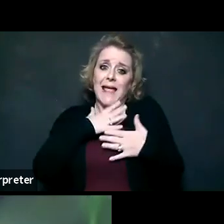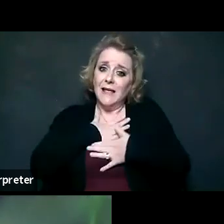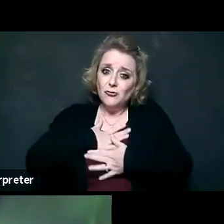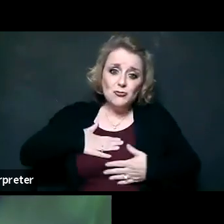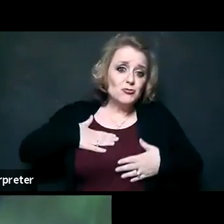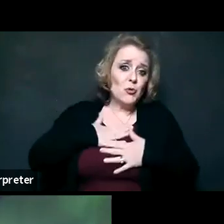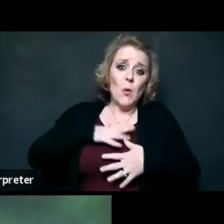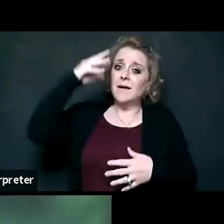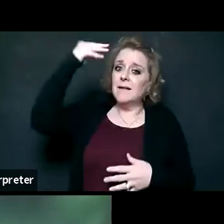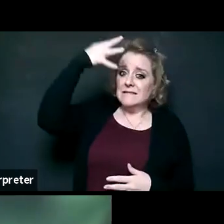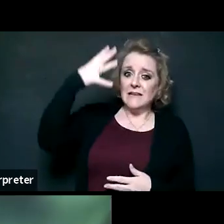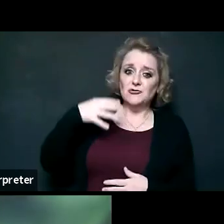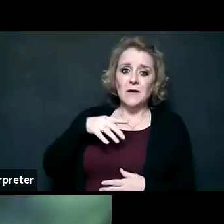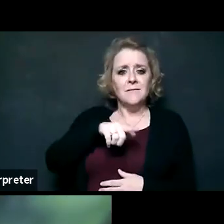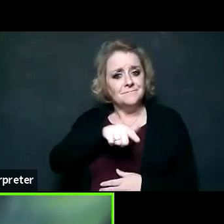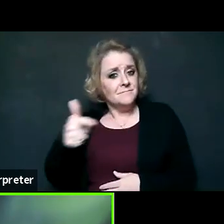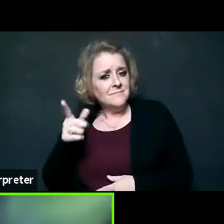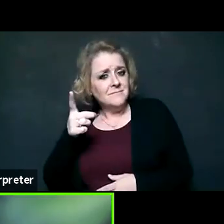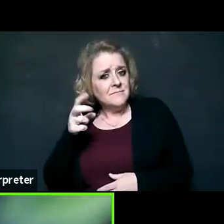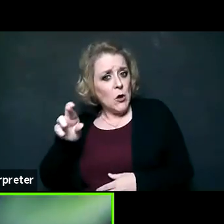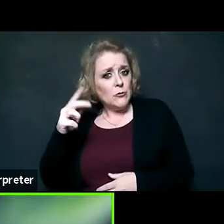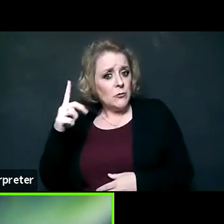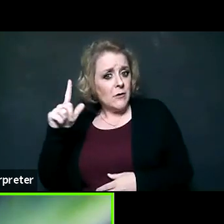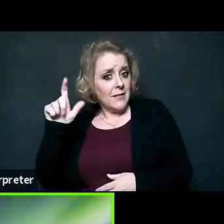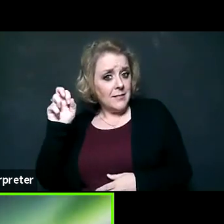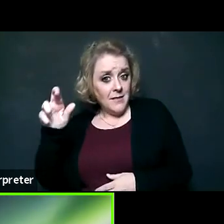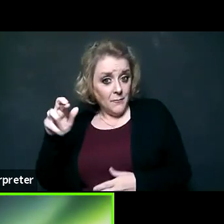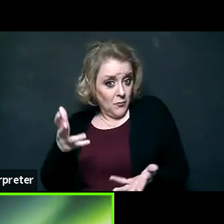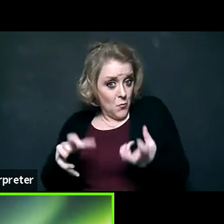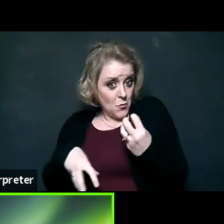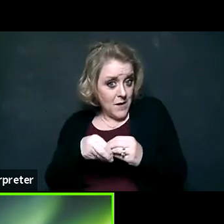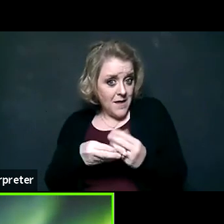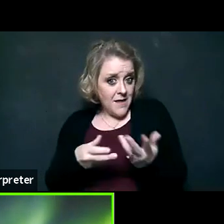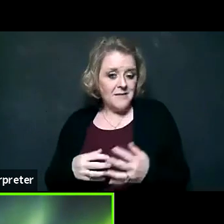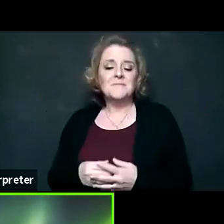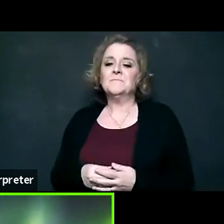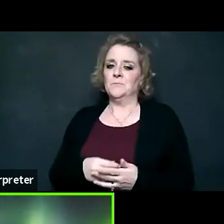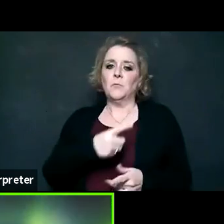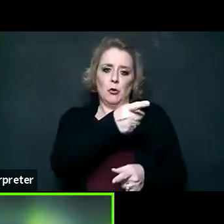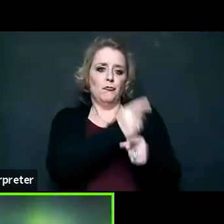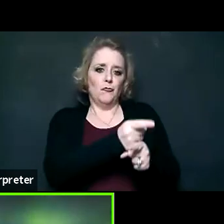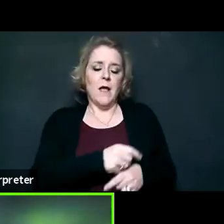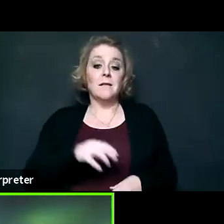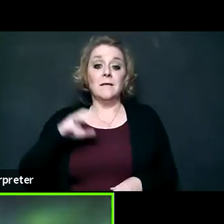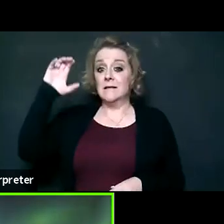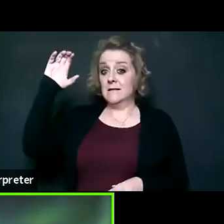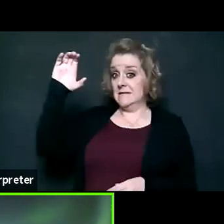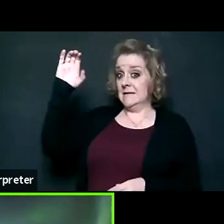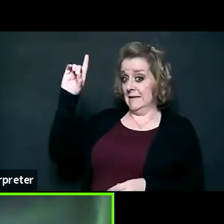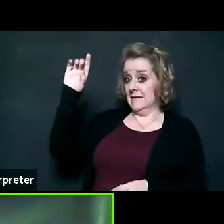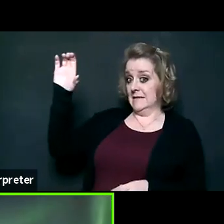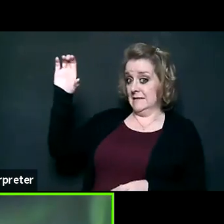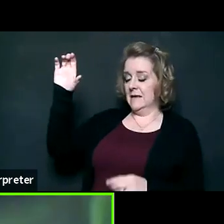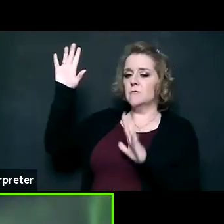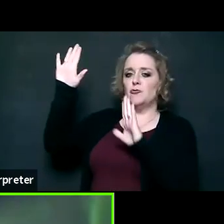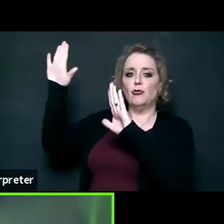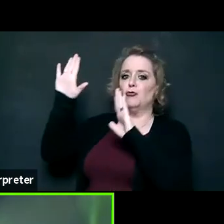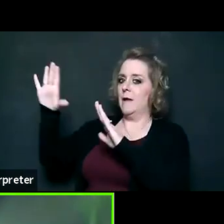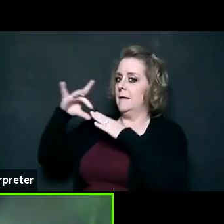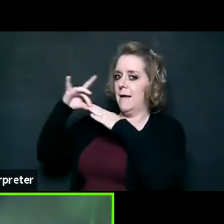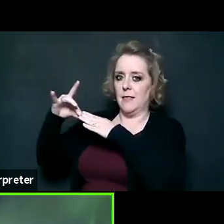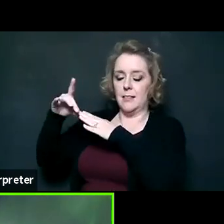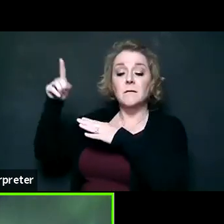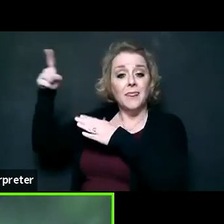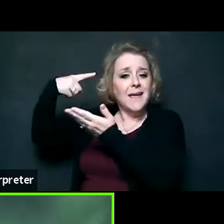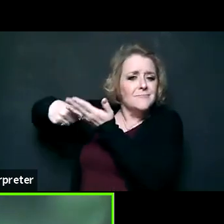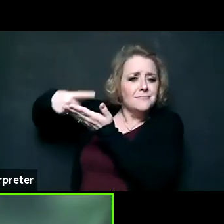sunshine. Dr. Klepper, what do you want to add to that? You're right, Mayor. The situation, CDC's got some great guidelines. It even talks about summer